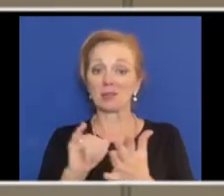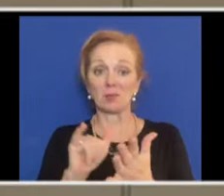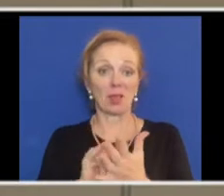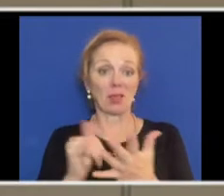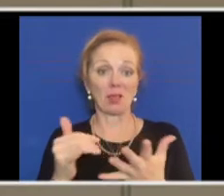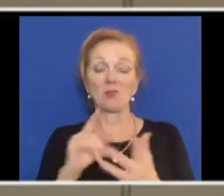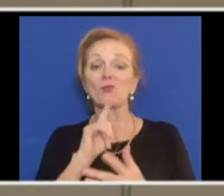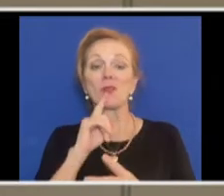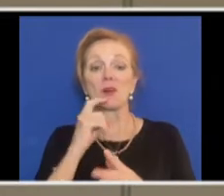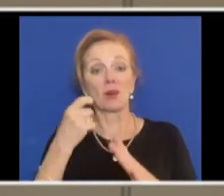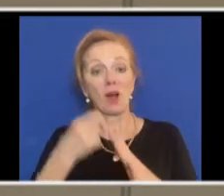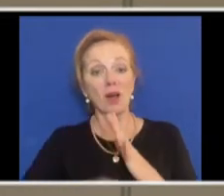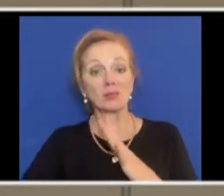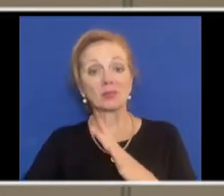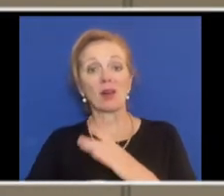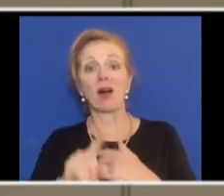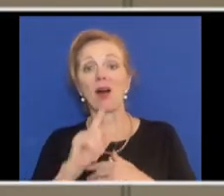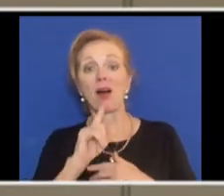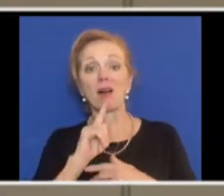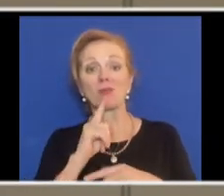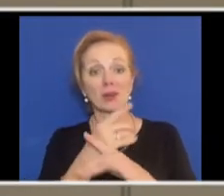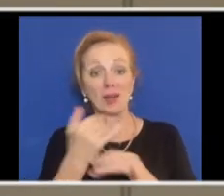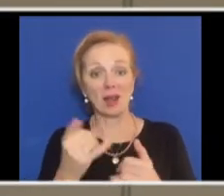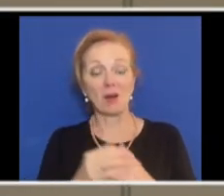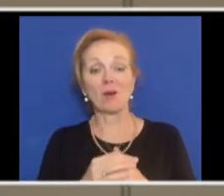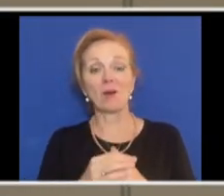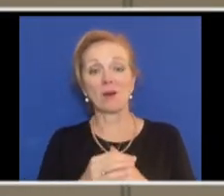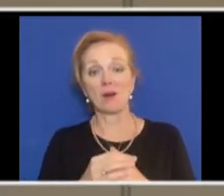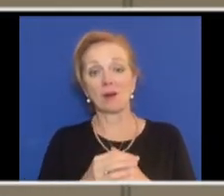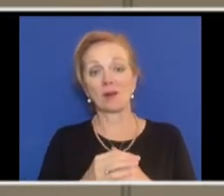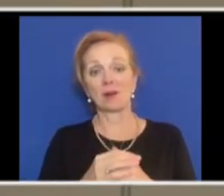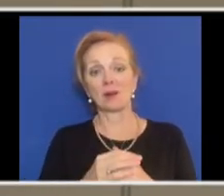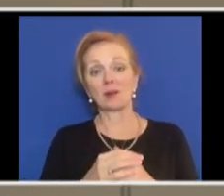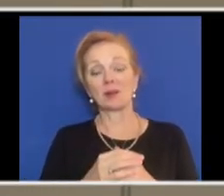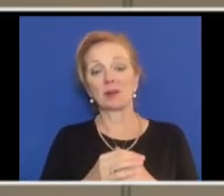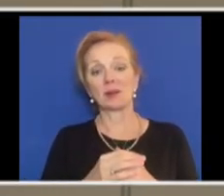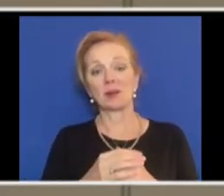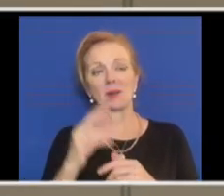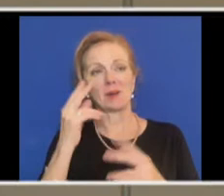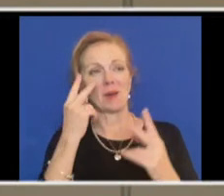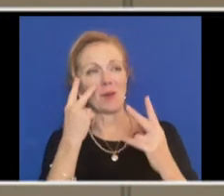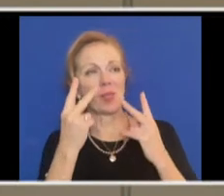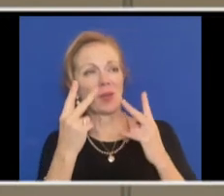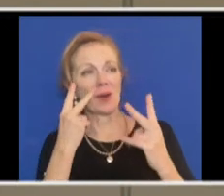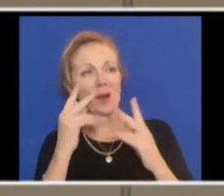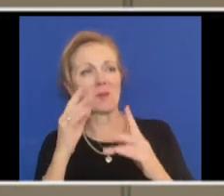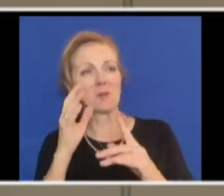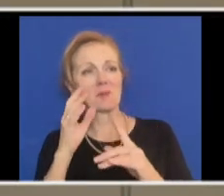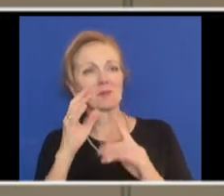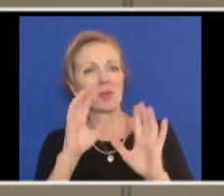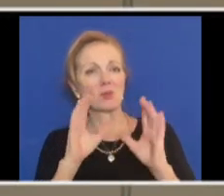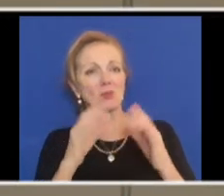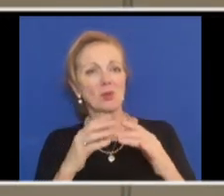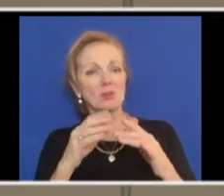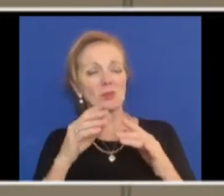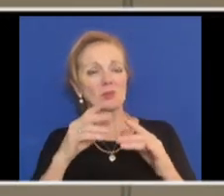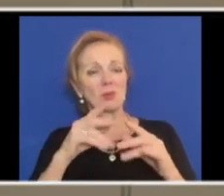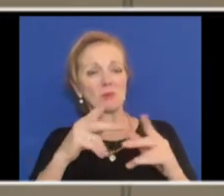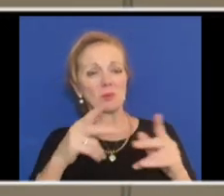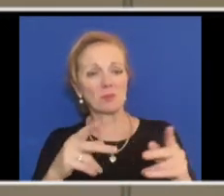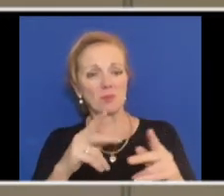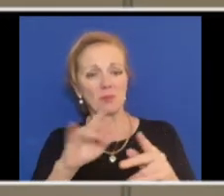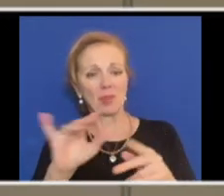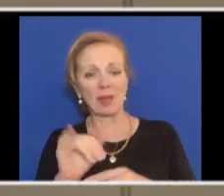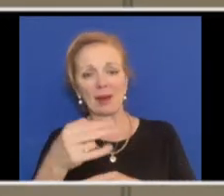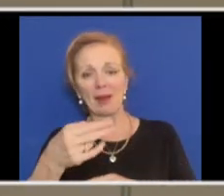costs of what they are right now and when we look at populations like folks in Hidden Valley of folks that want